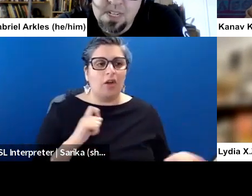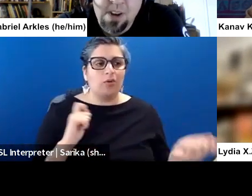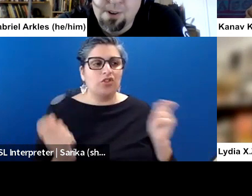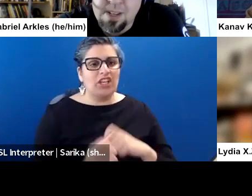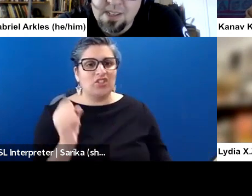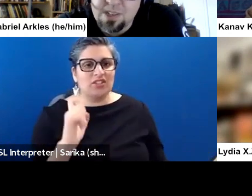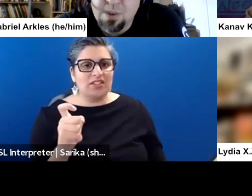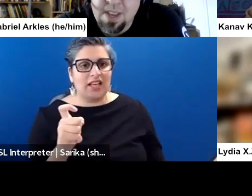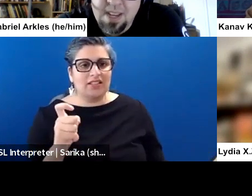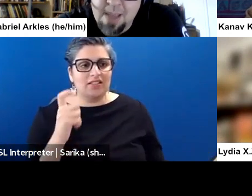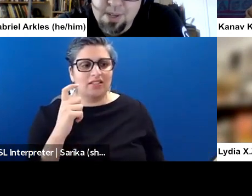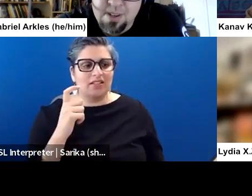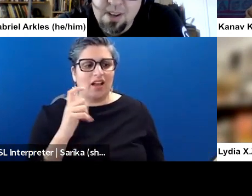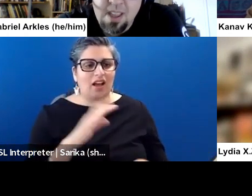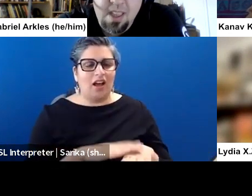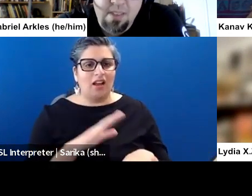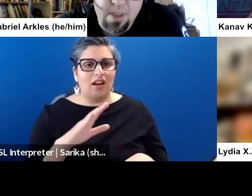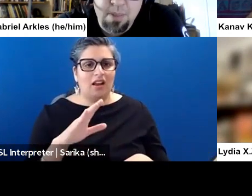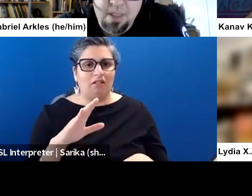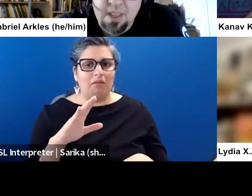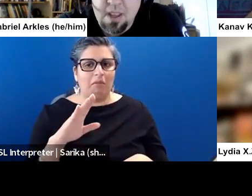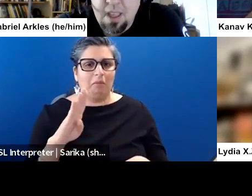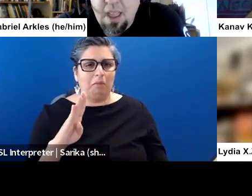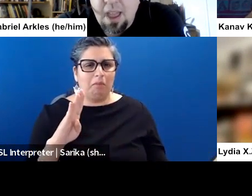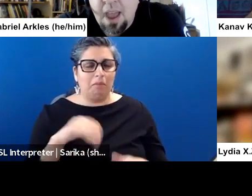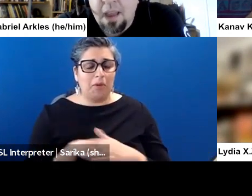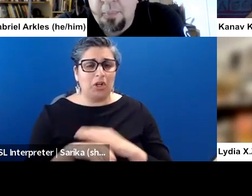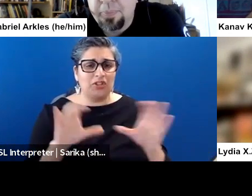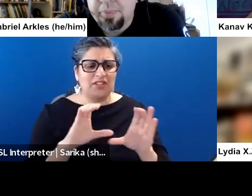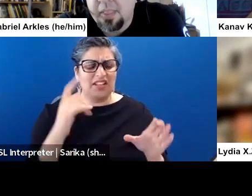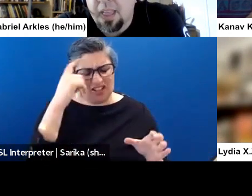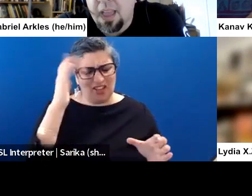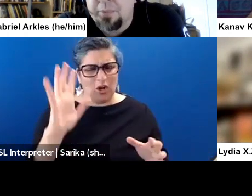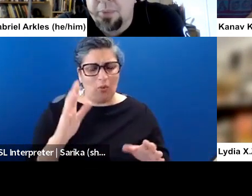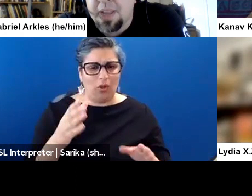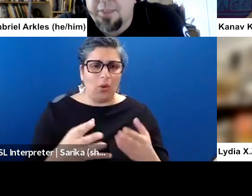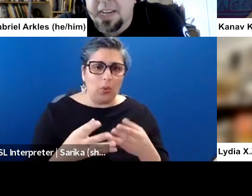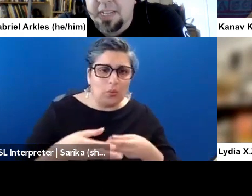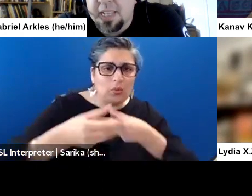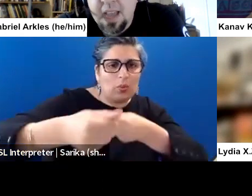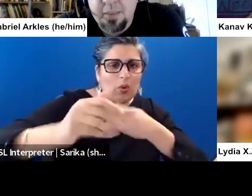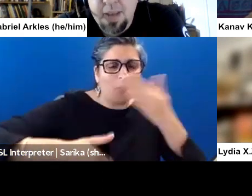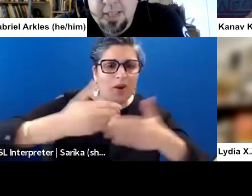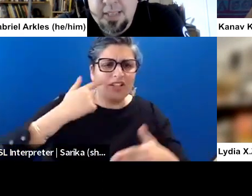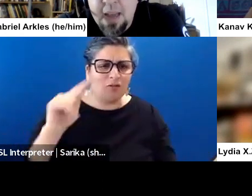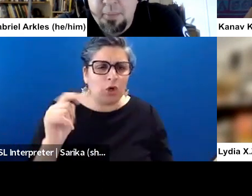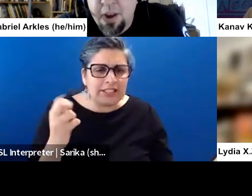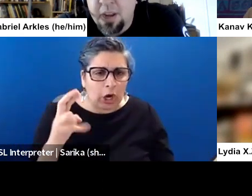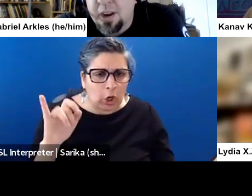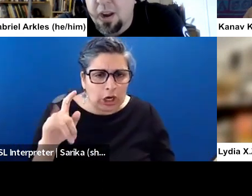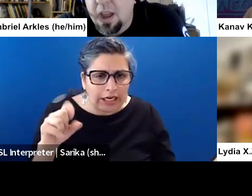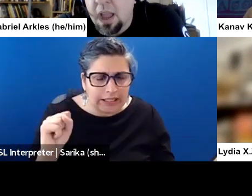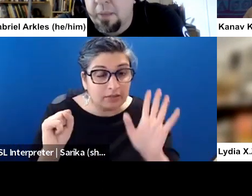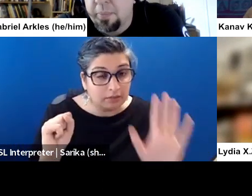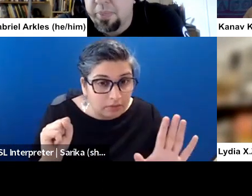for terrorists to evade capture, if you can believe it. And when we eventually got them past that